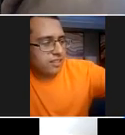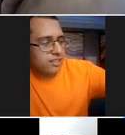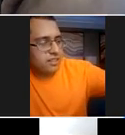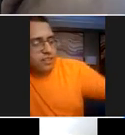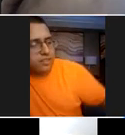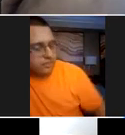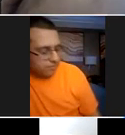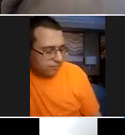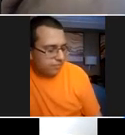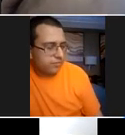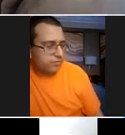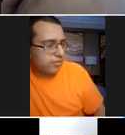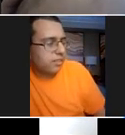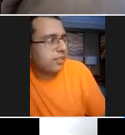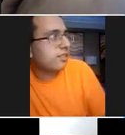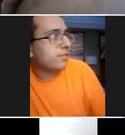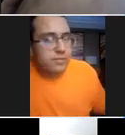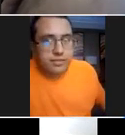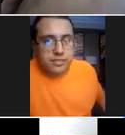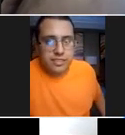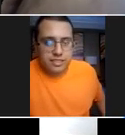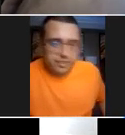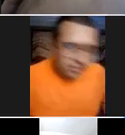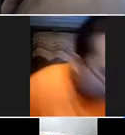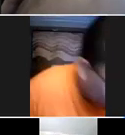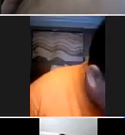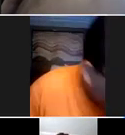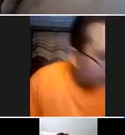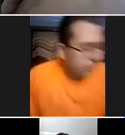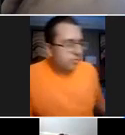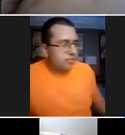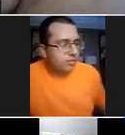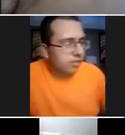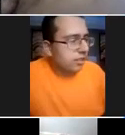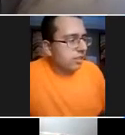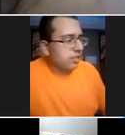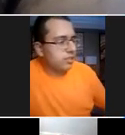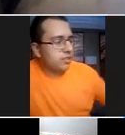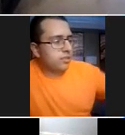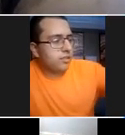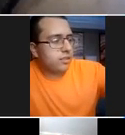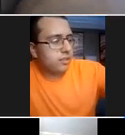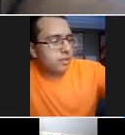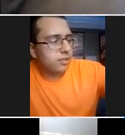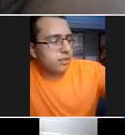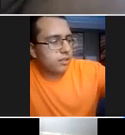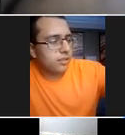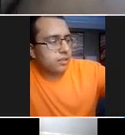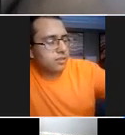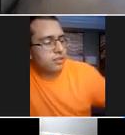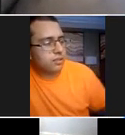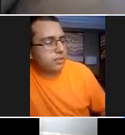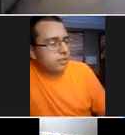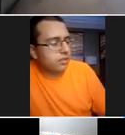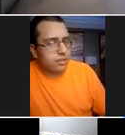your seeds. And people, you know, like seeds, there's no two people alike and there's no two seeds alike, but